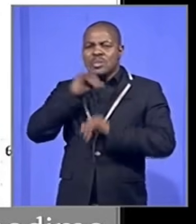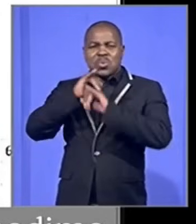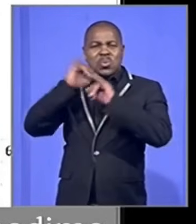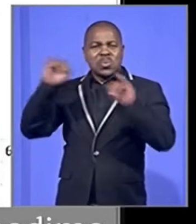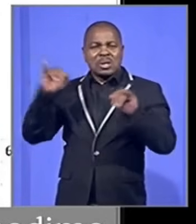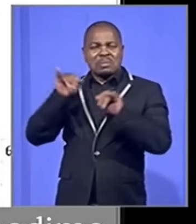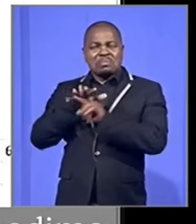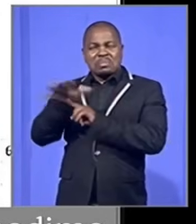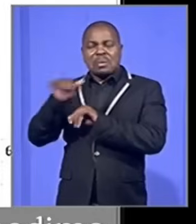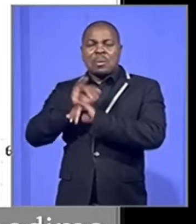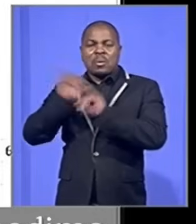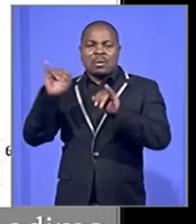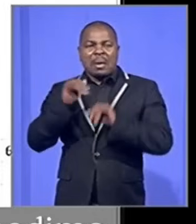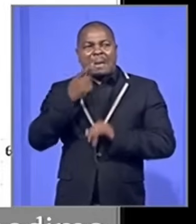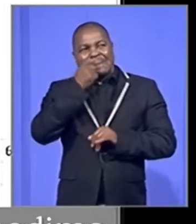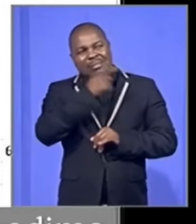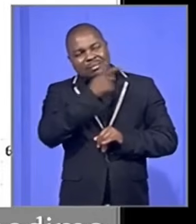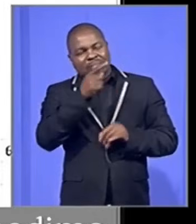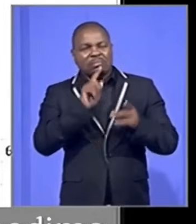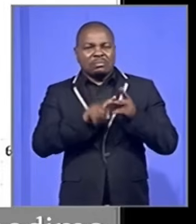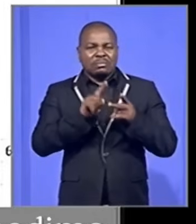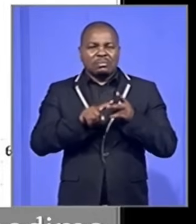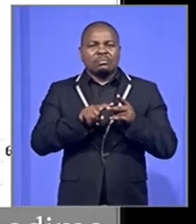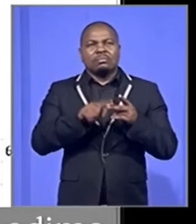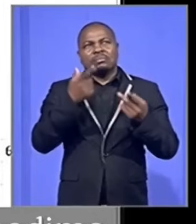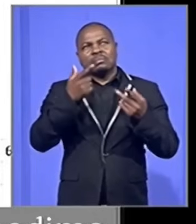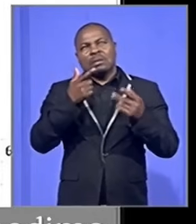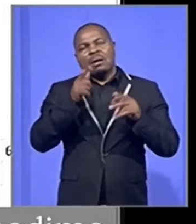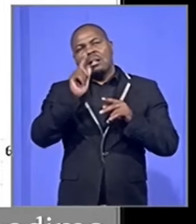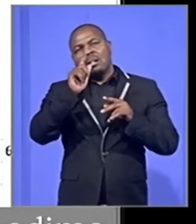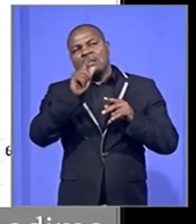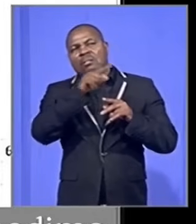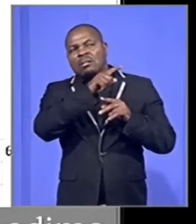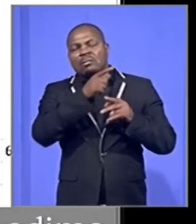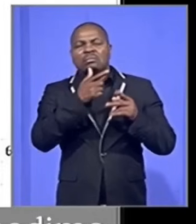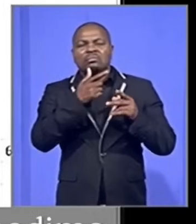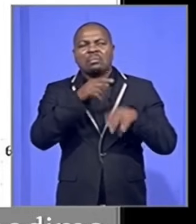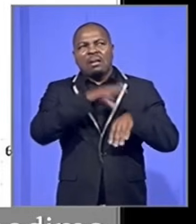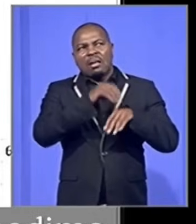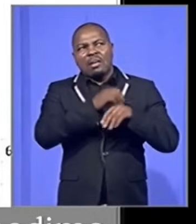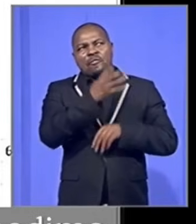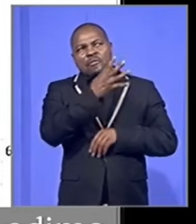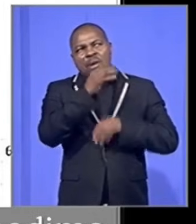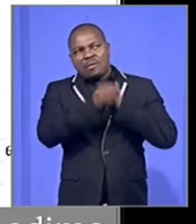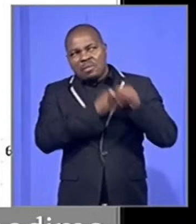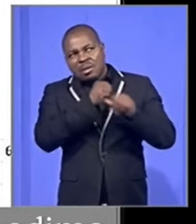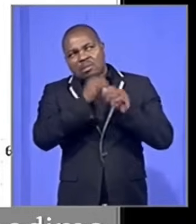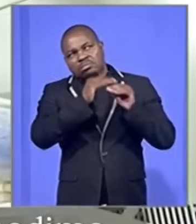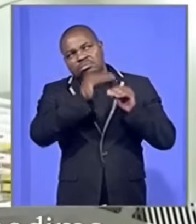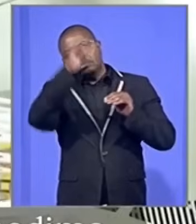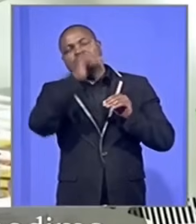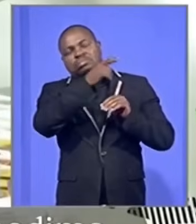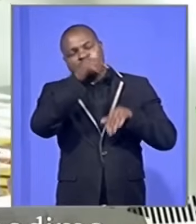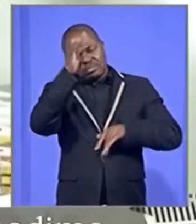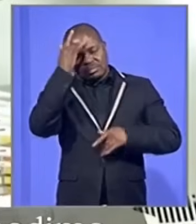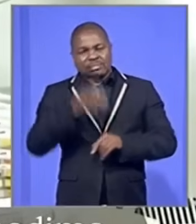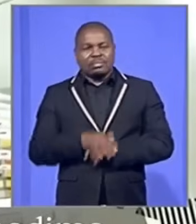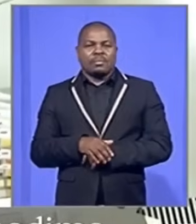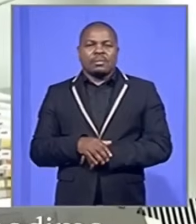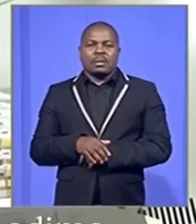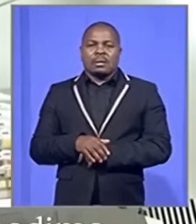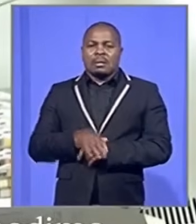compared to males, and males start catching up towards the later ages, 45 years and above. Palo ya godimo e